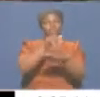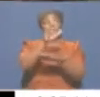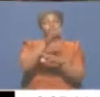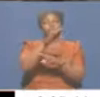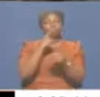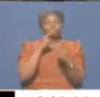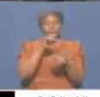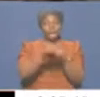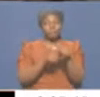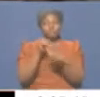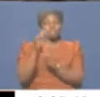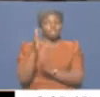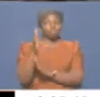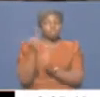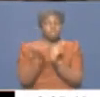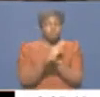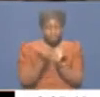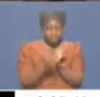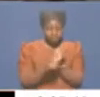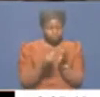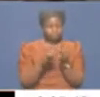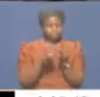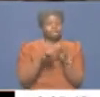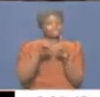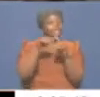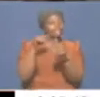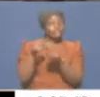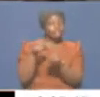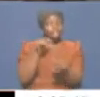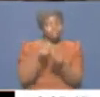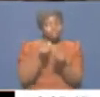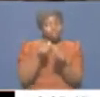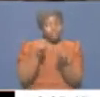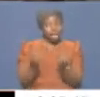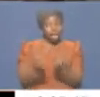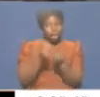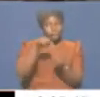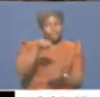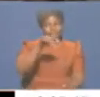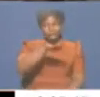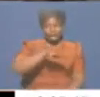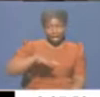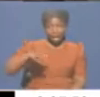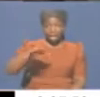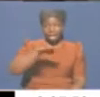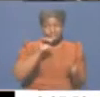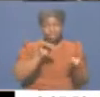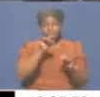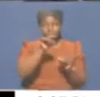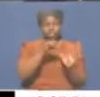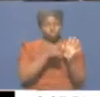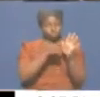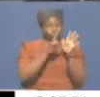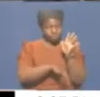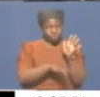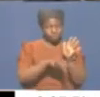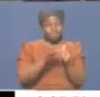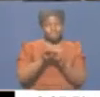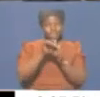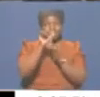insecurity na mauaji ambayo yako hii area, is a failure in leadership. Kiunjuri said